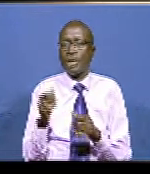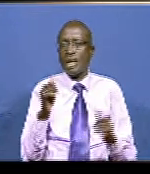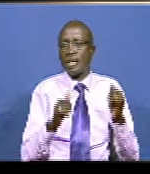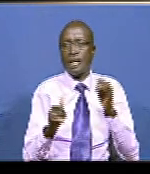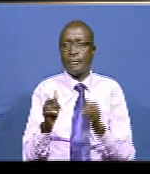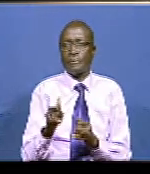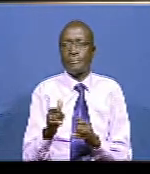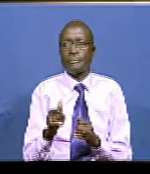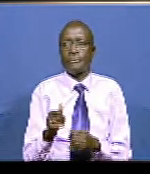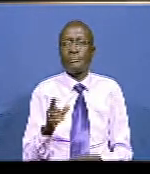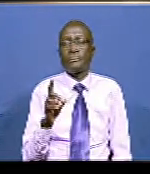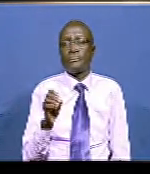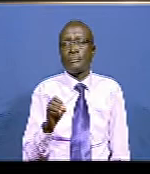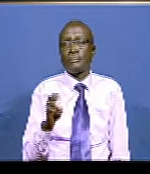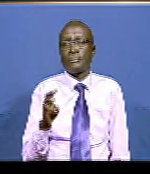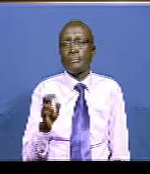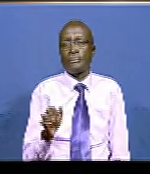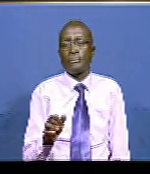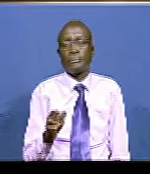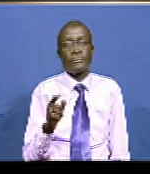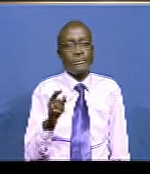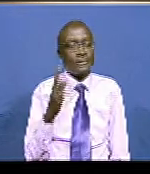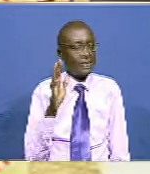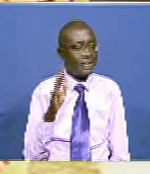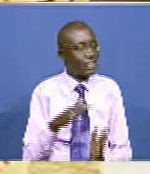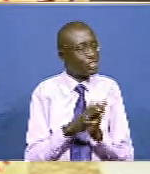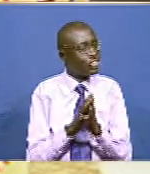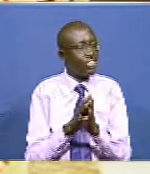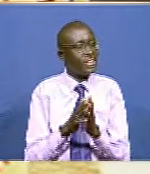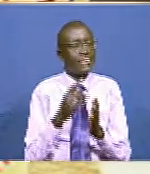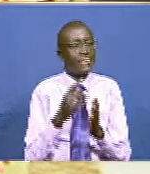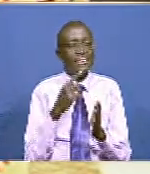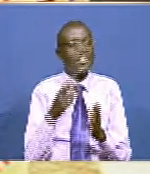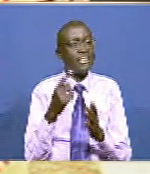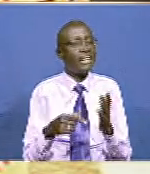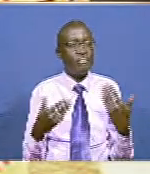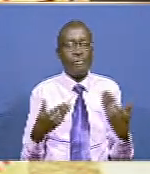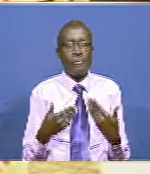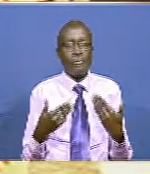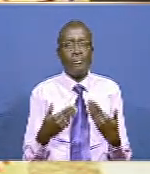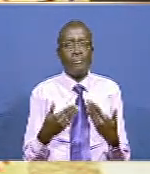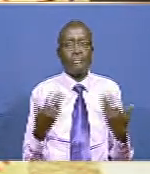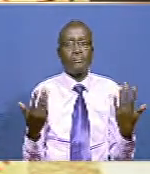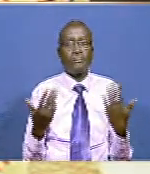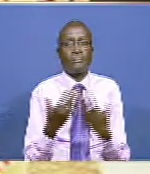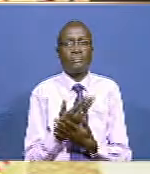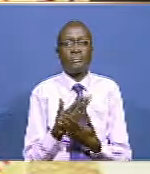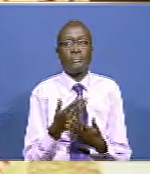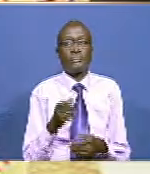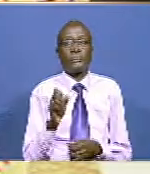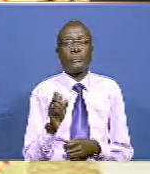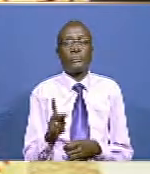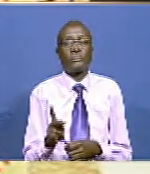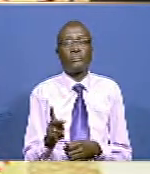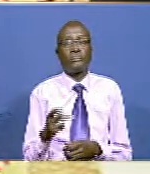Domi. Sure. Mambo ndo hayo. Tell us what you have. Tell us what you have tonight. Well,